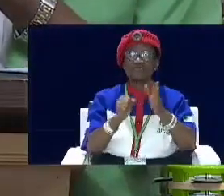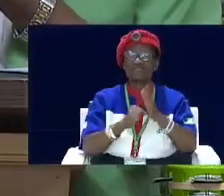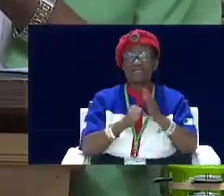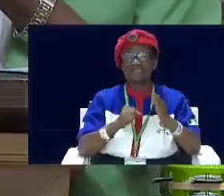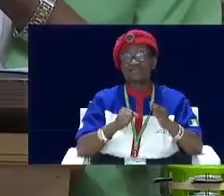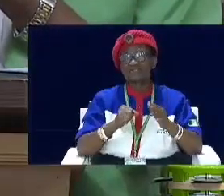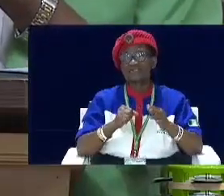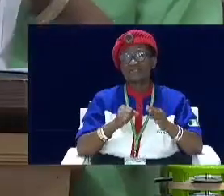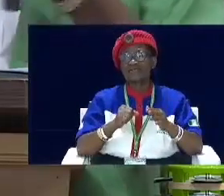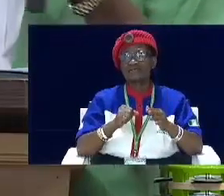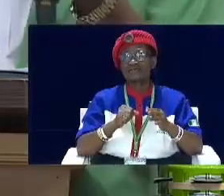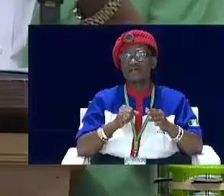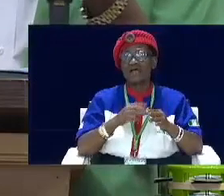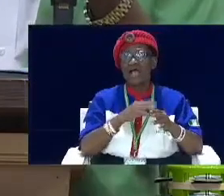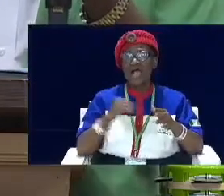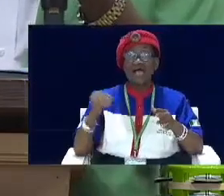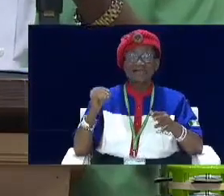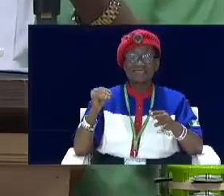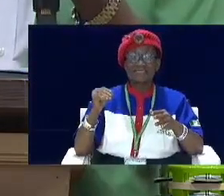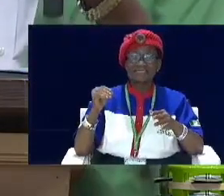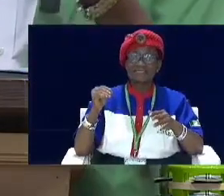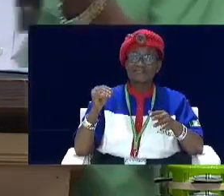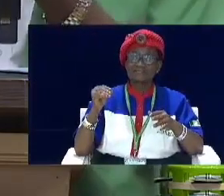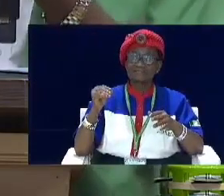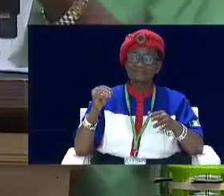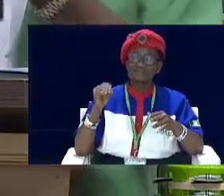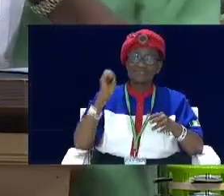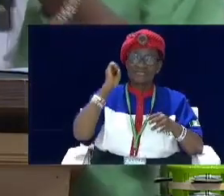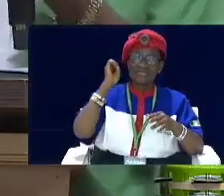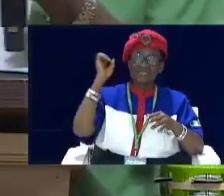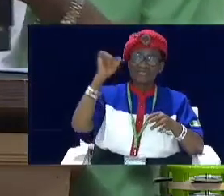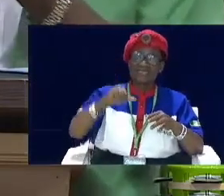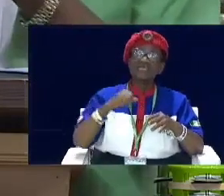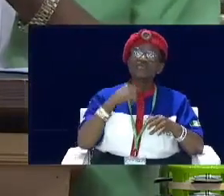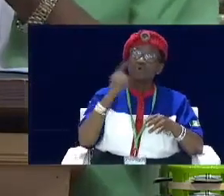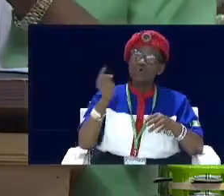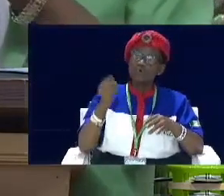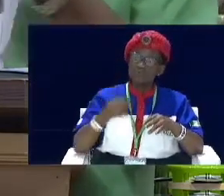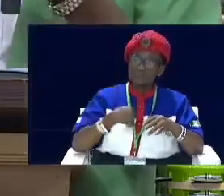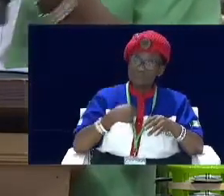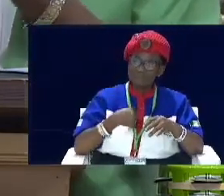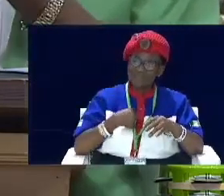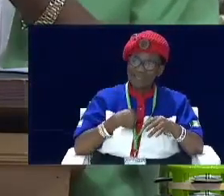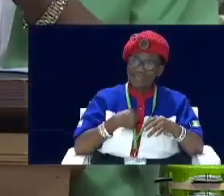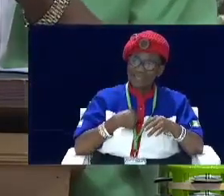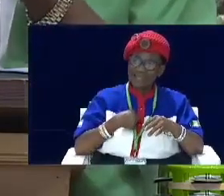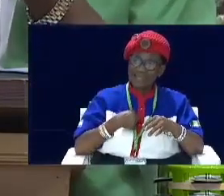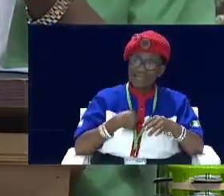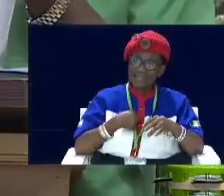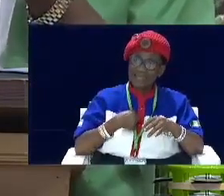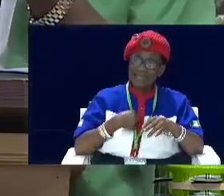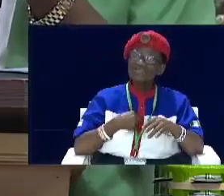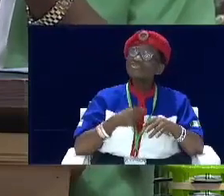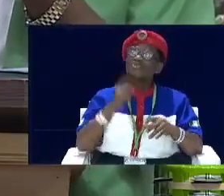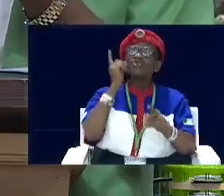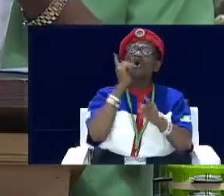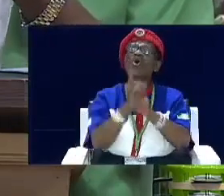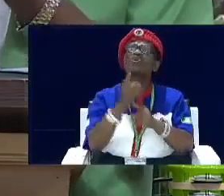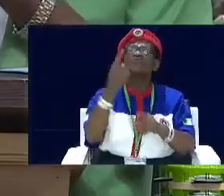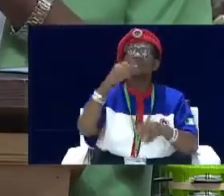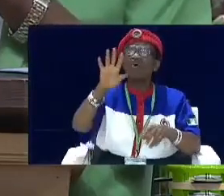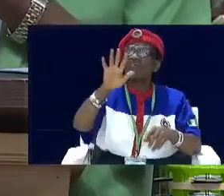orile ede na. And they told me maximum 50 minutes. Won so fun mi pe are